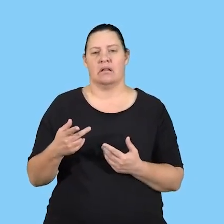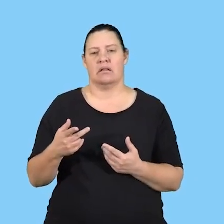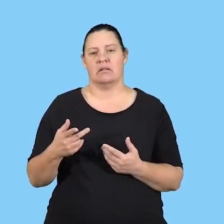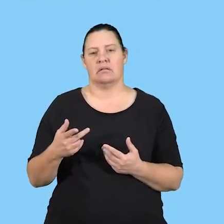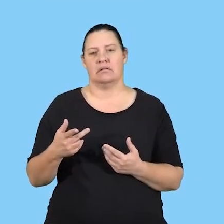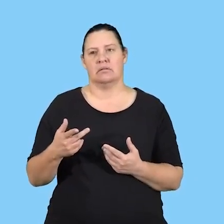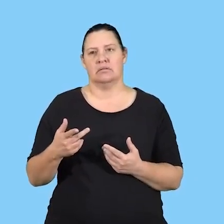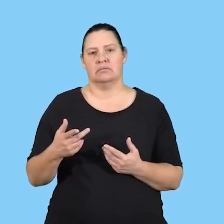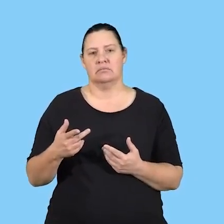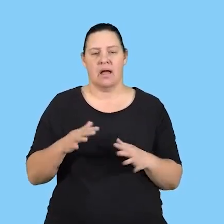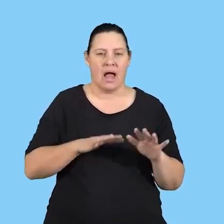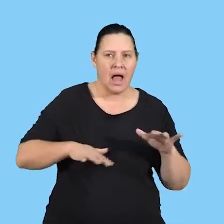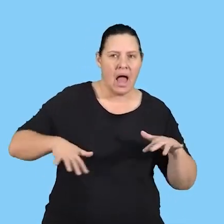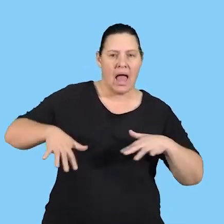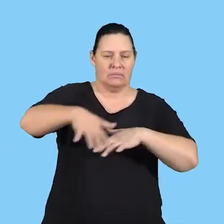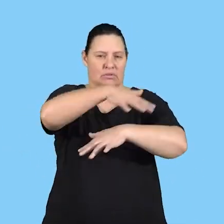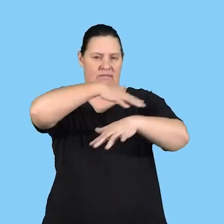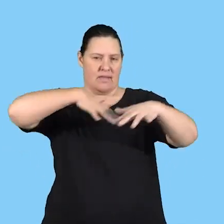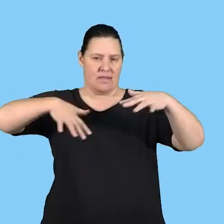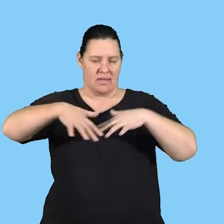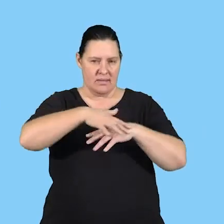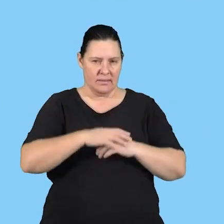the atmosphere.